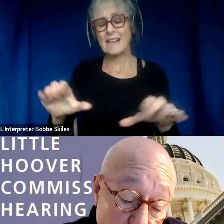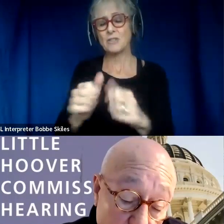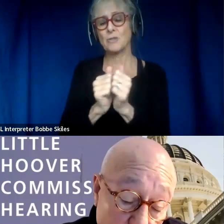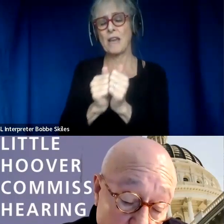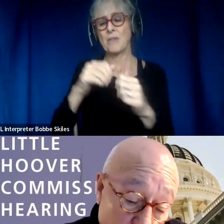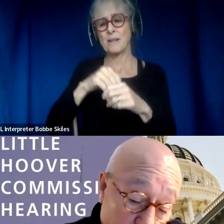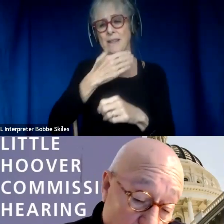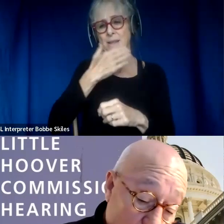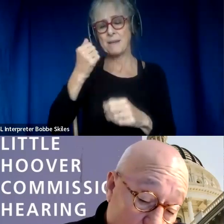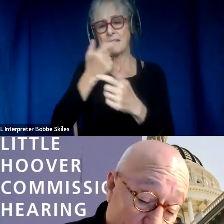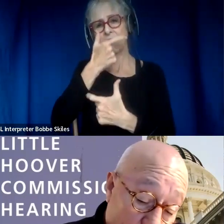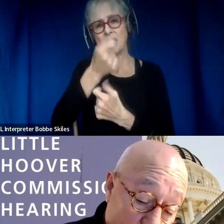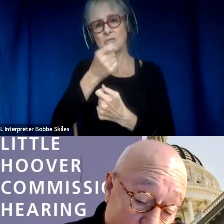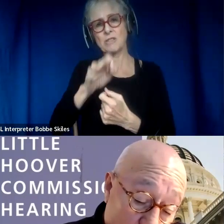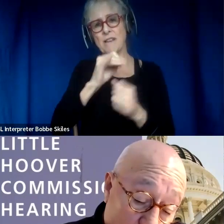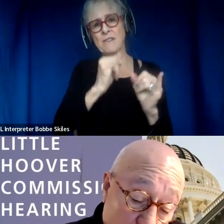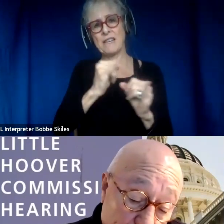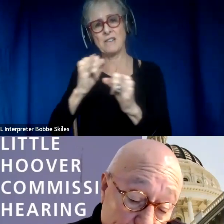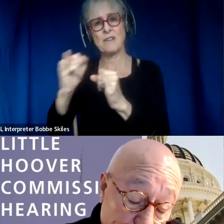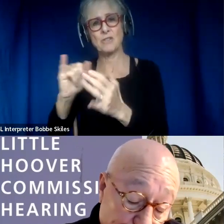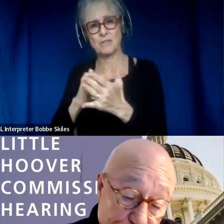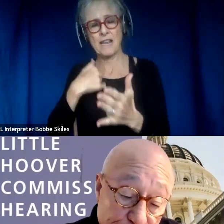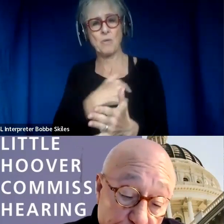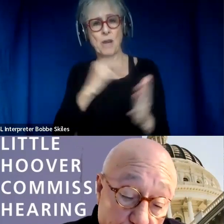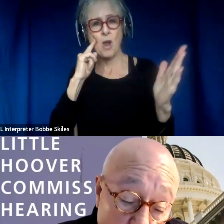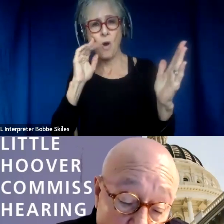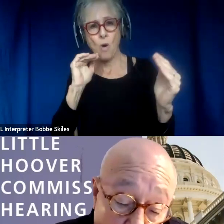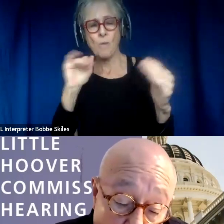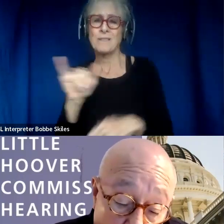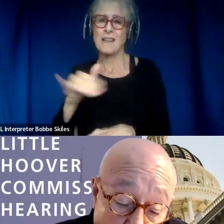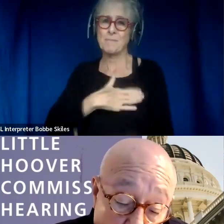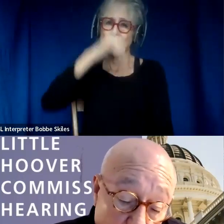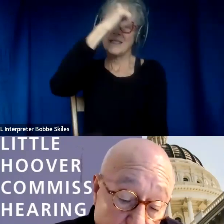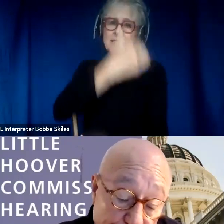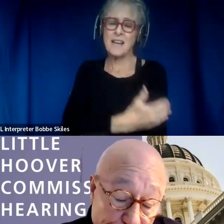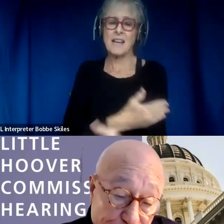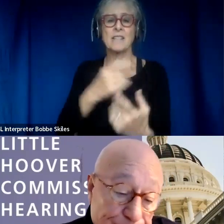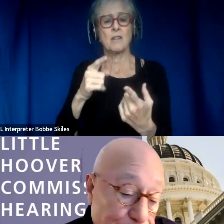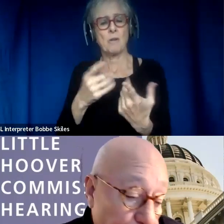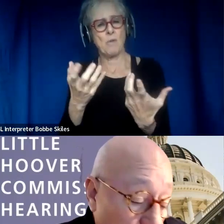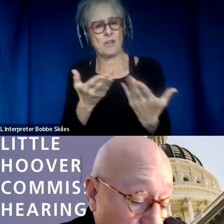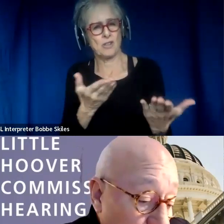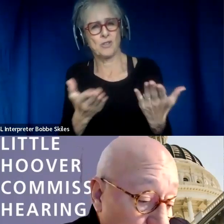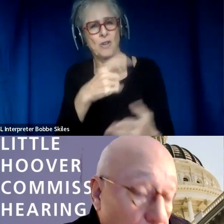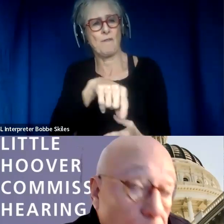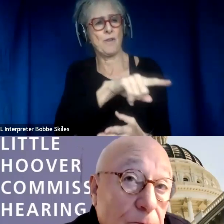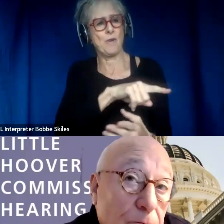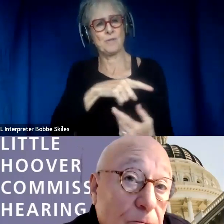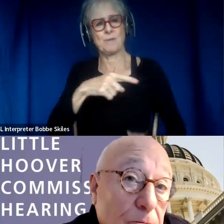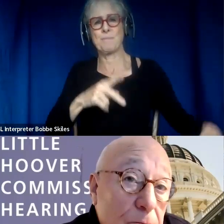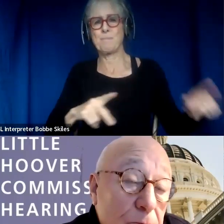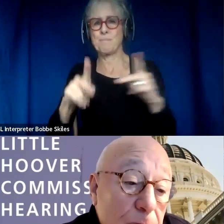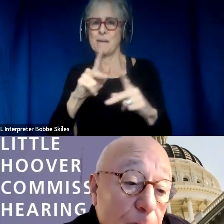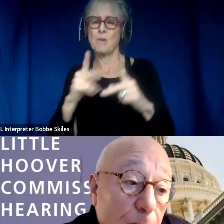the individuals that we hope, like my son, to serve and to improve that system.